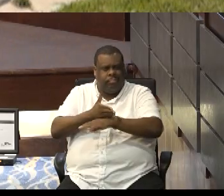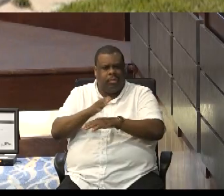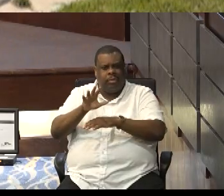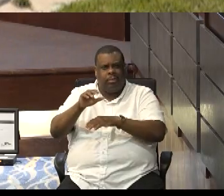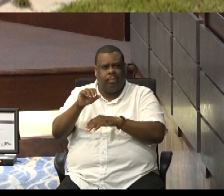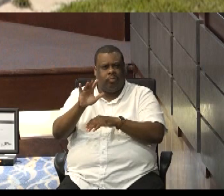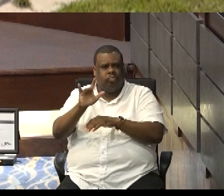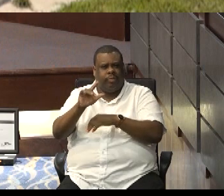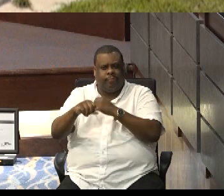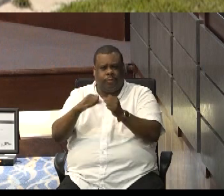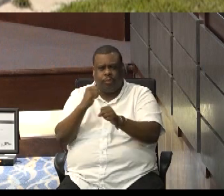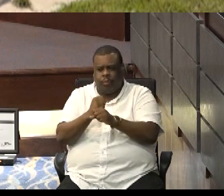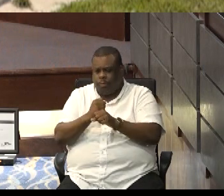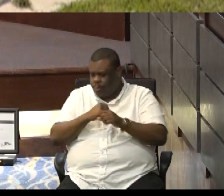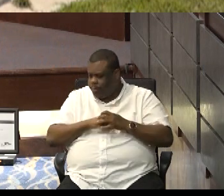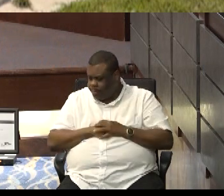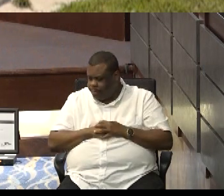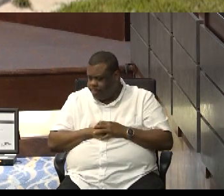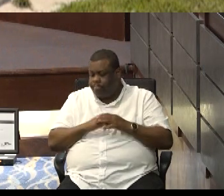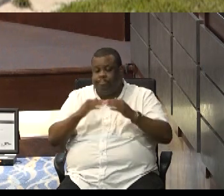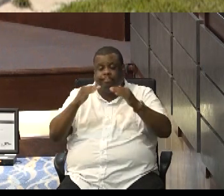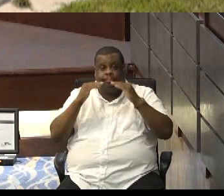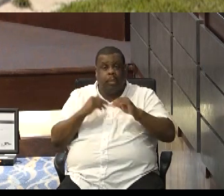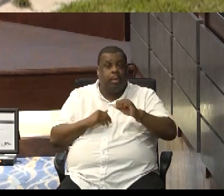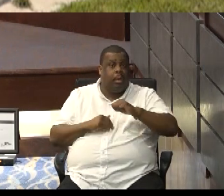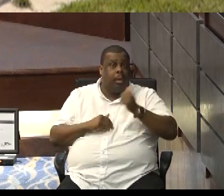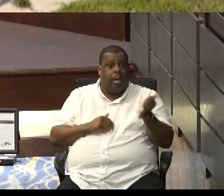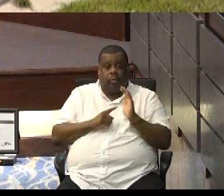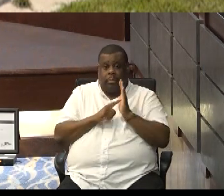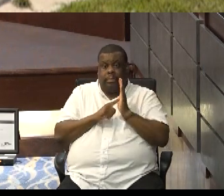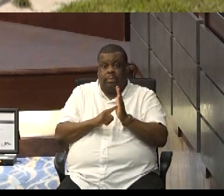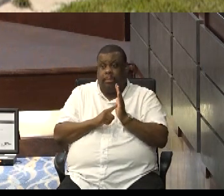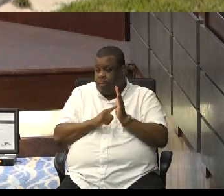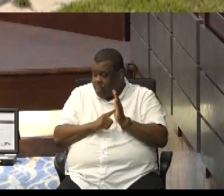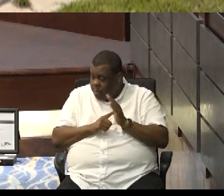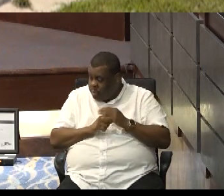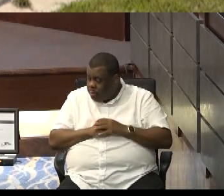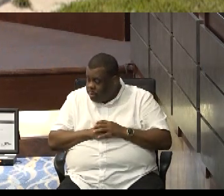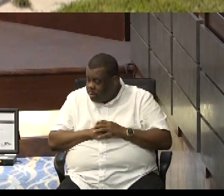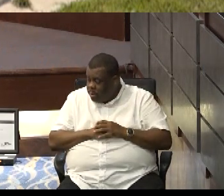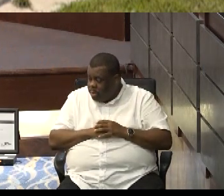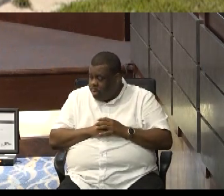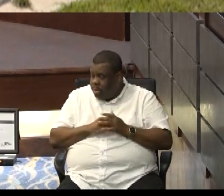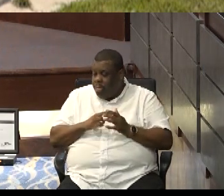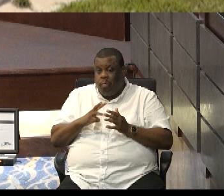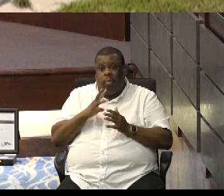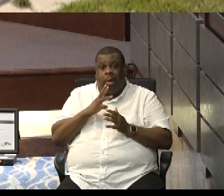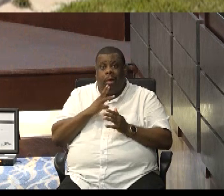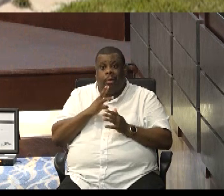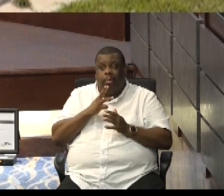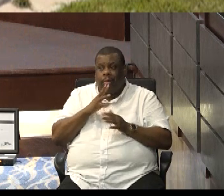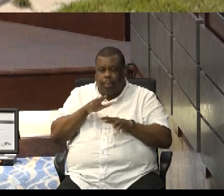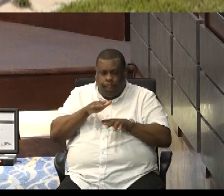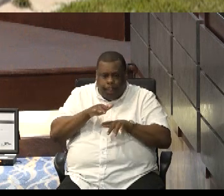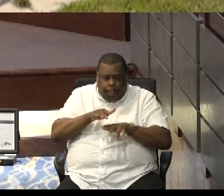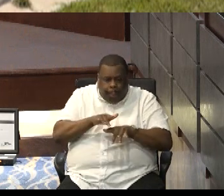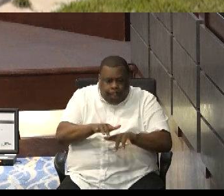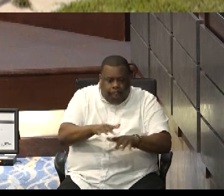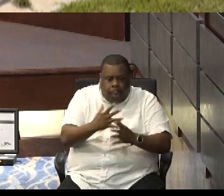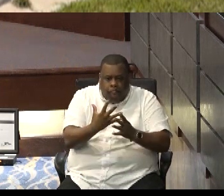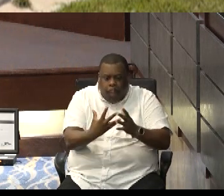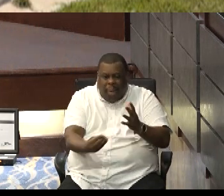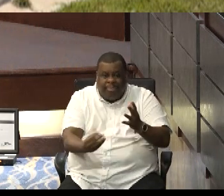So here's another example. There's no 100-year flow path here. And this was constructed in 2007, and you can